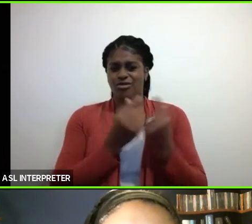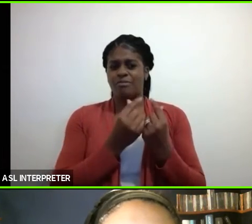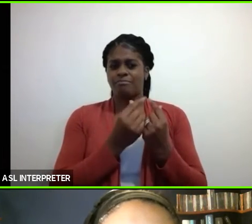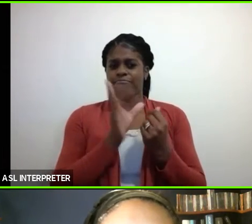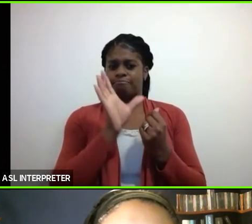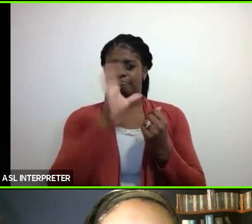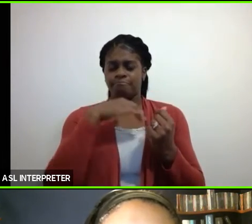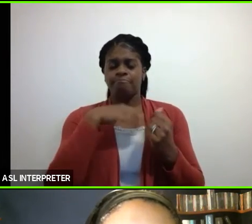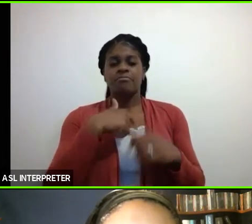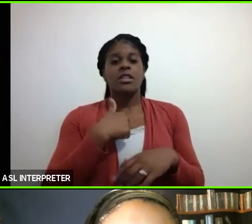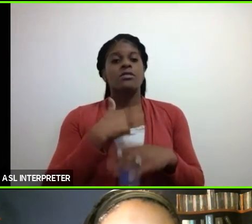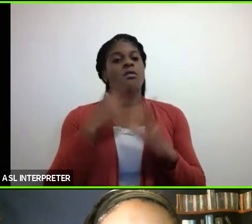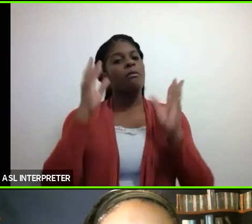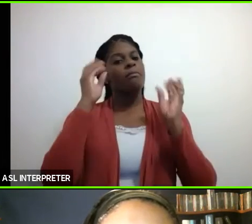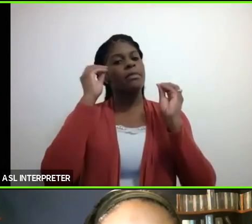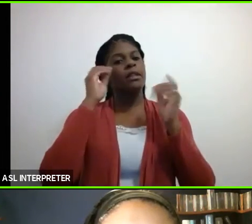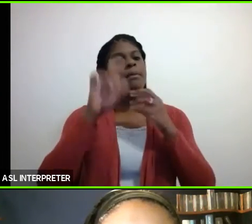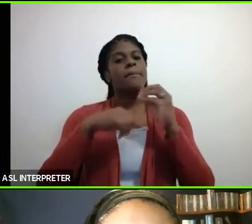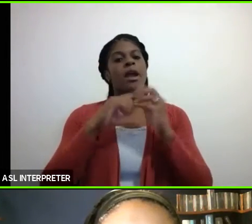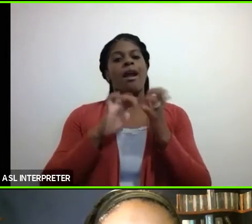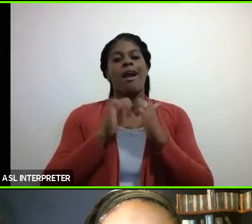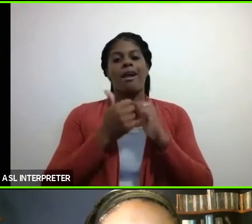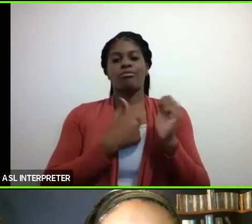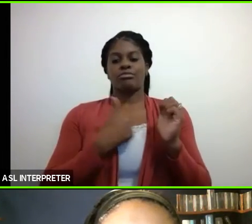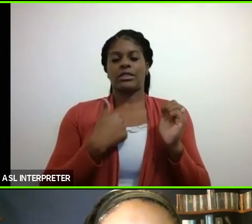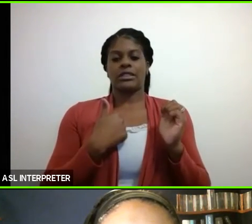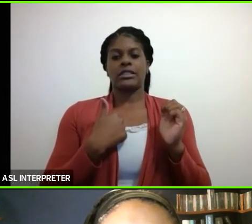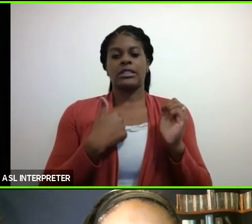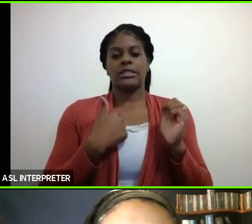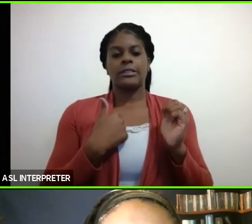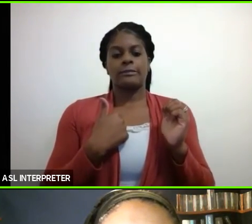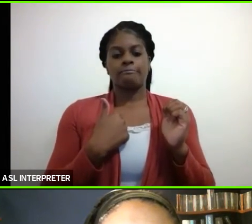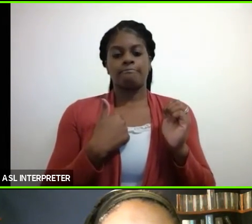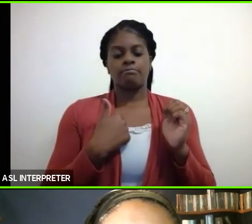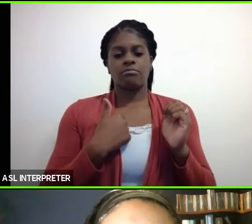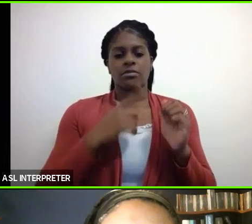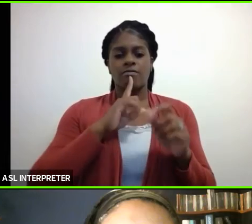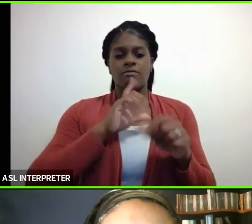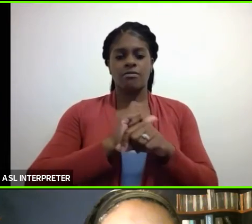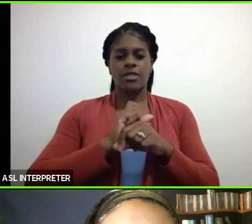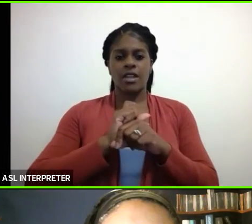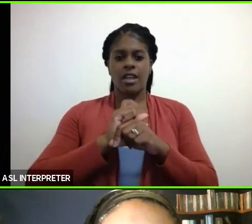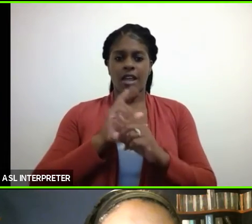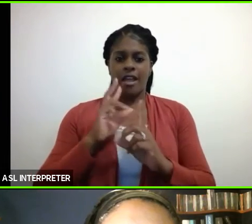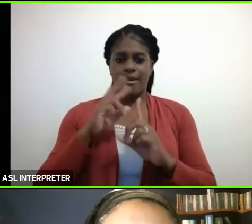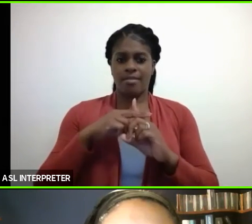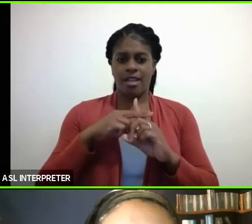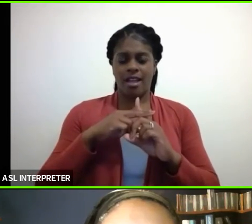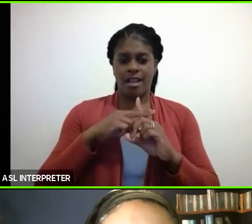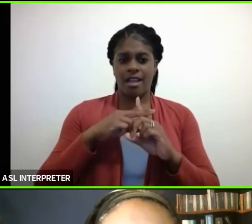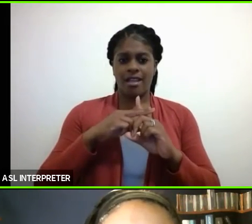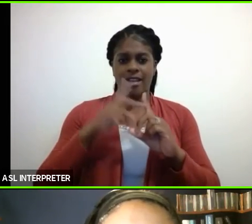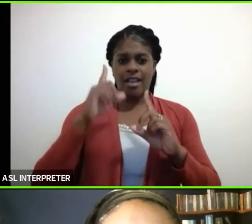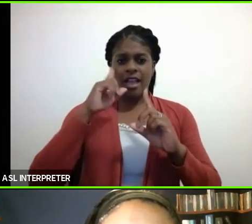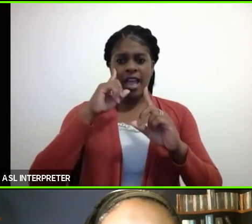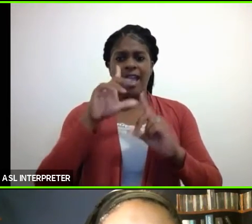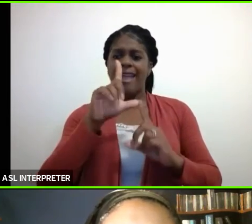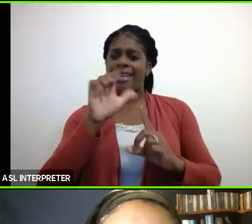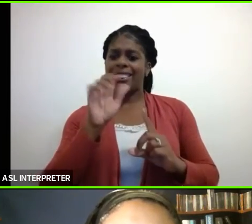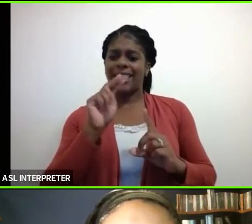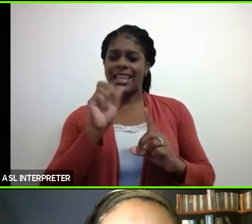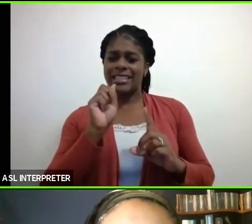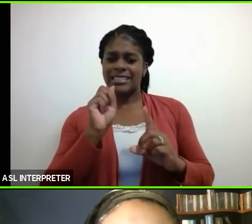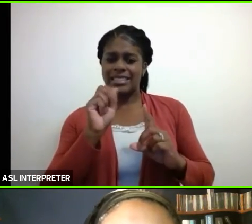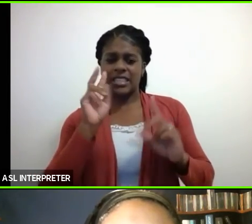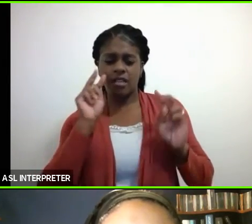thinking a little bit about how we are really applying a critical lens and really